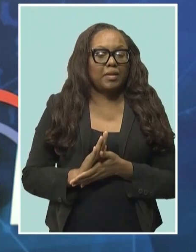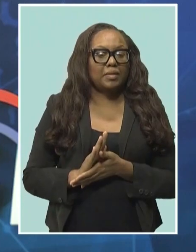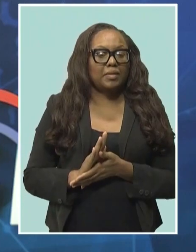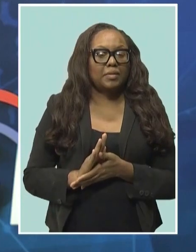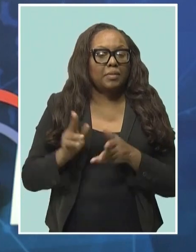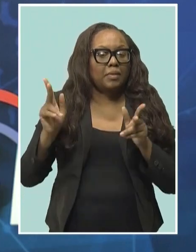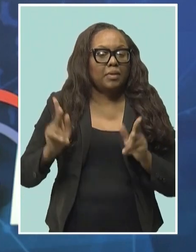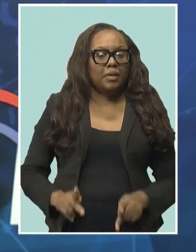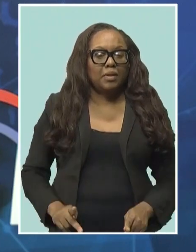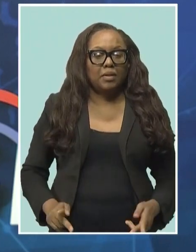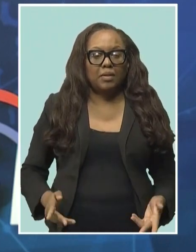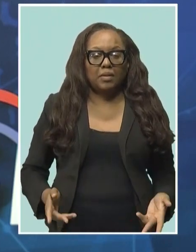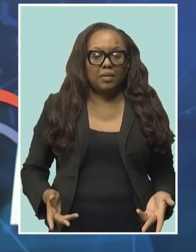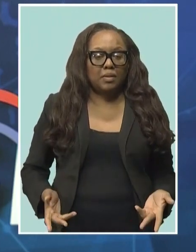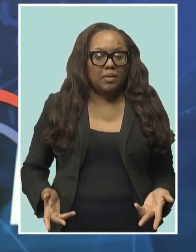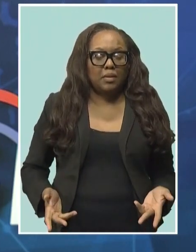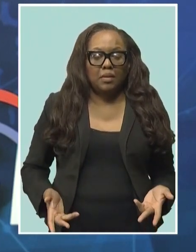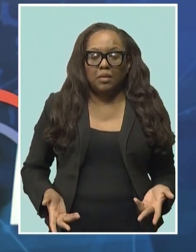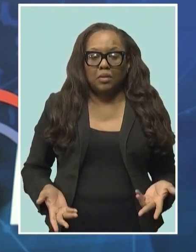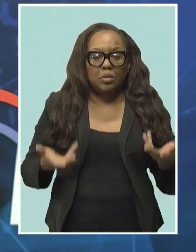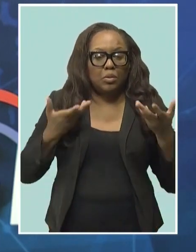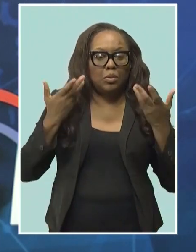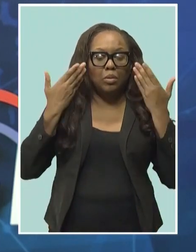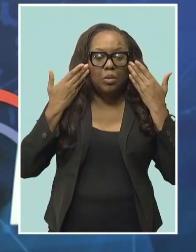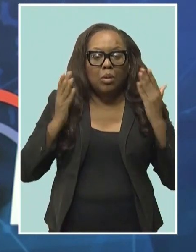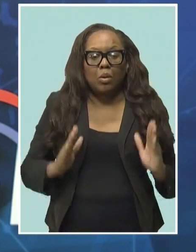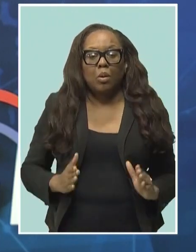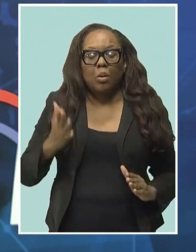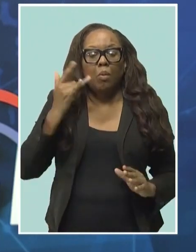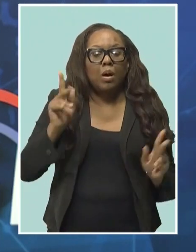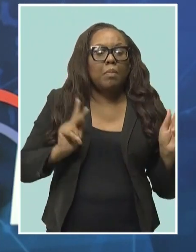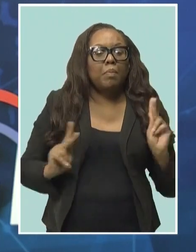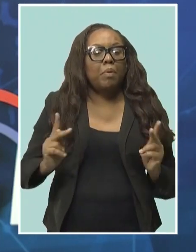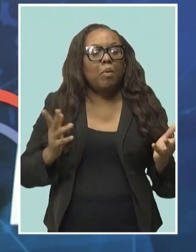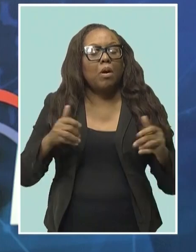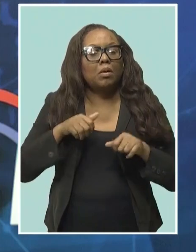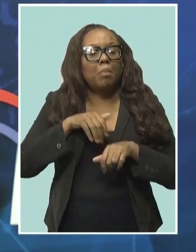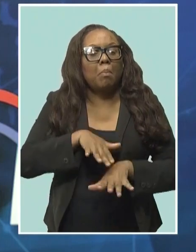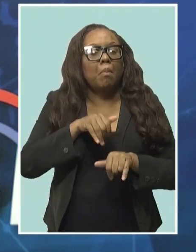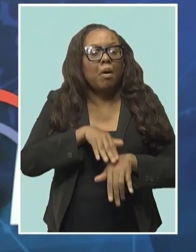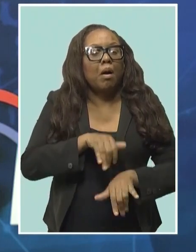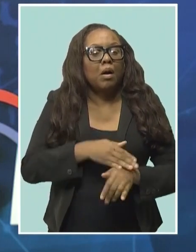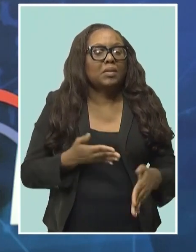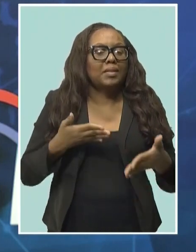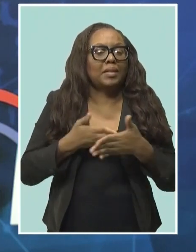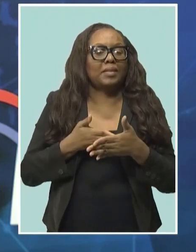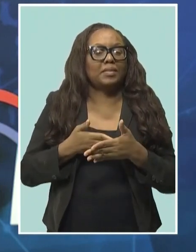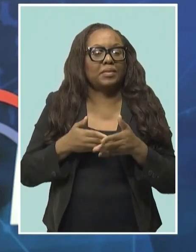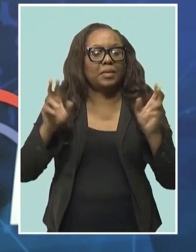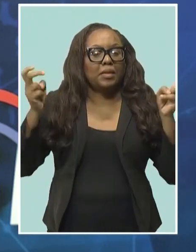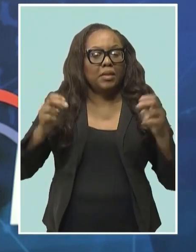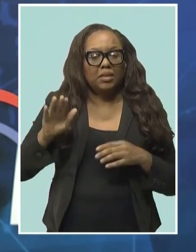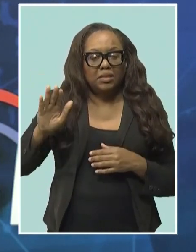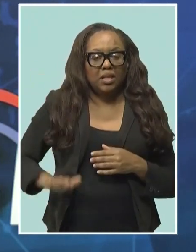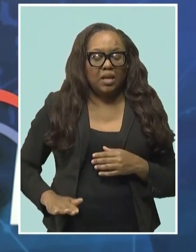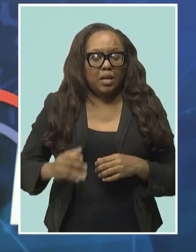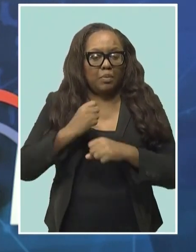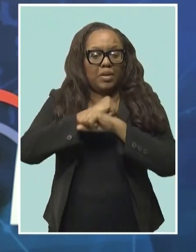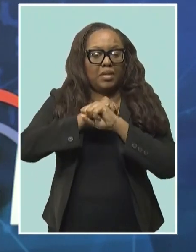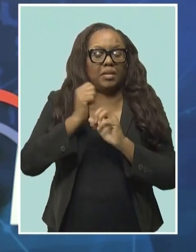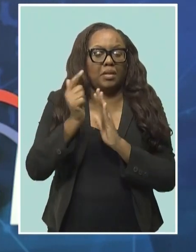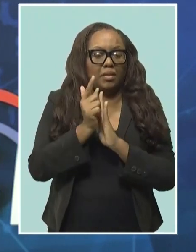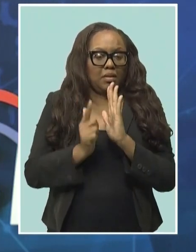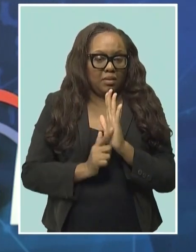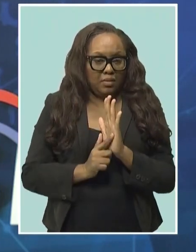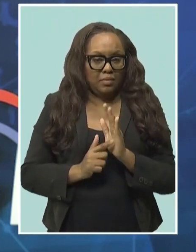is at a loss to the motivation for this Saturday's march against the draft child protection legislation. In an interview with CBC